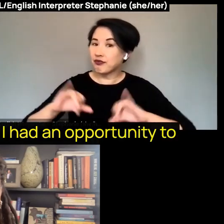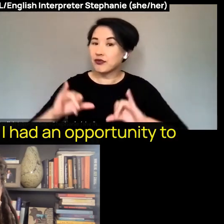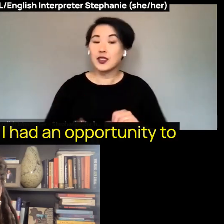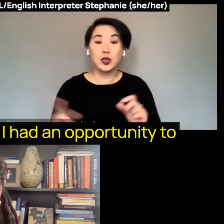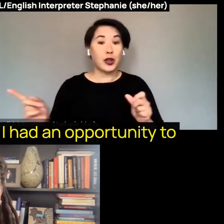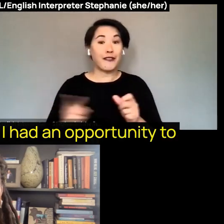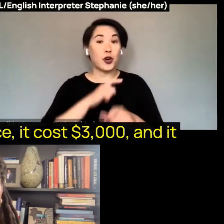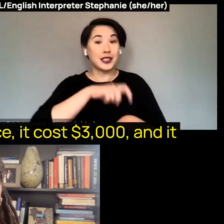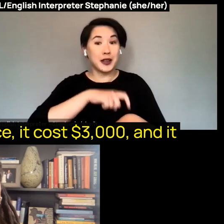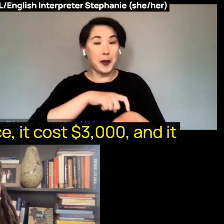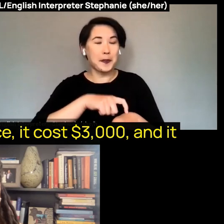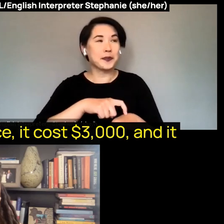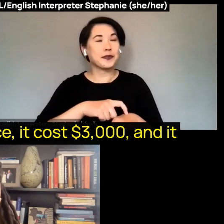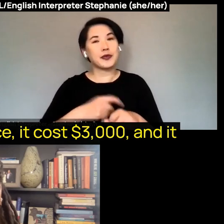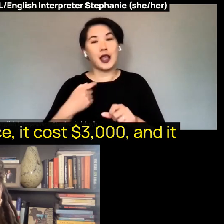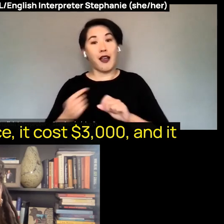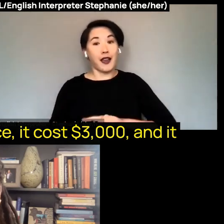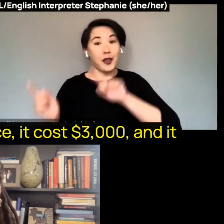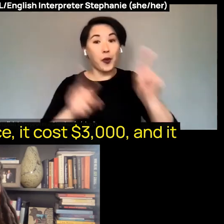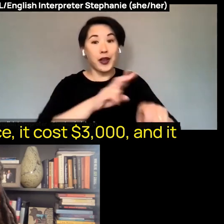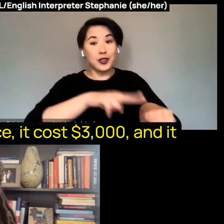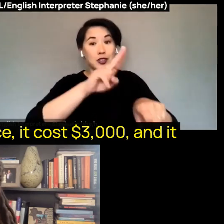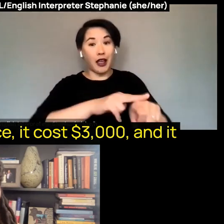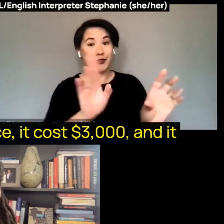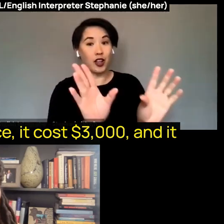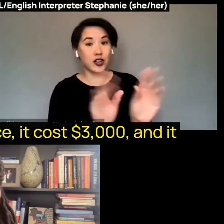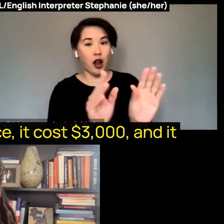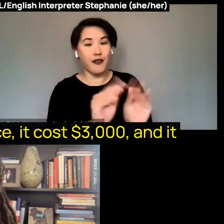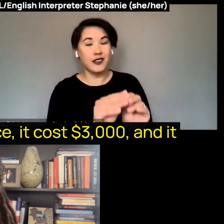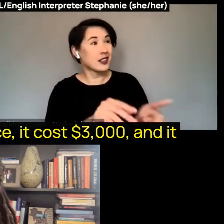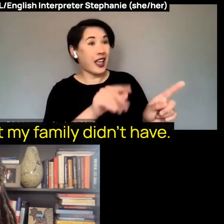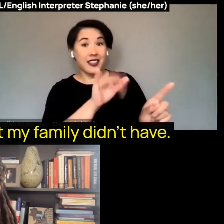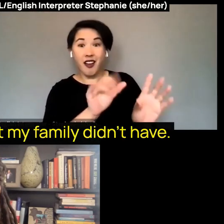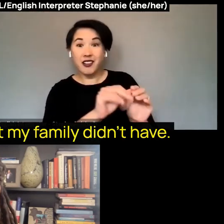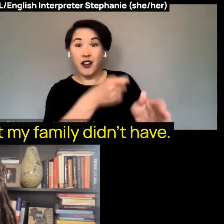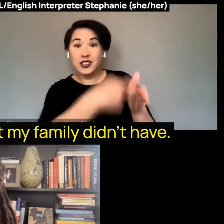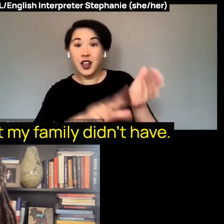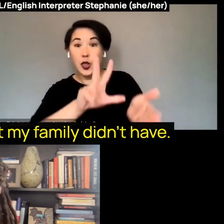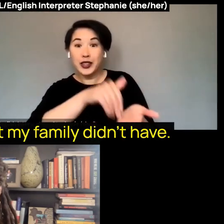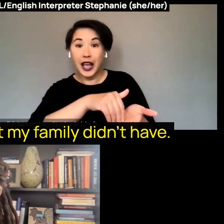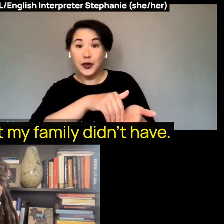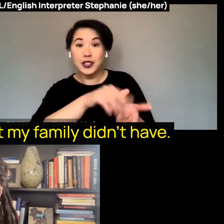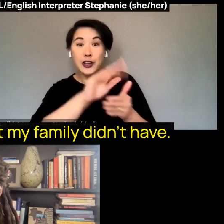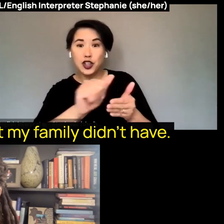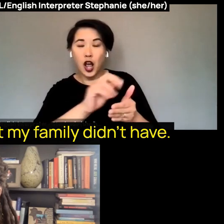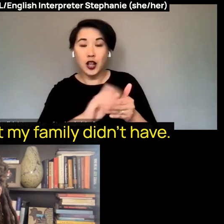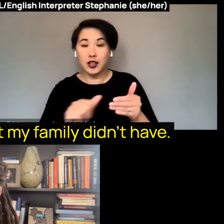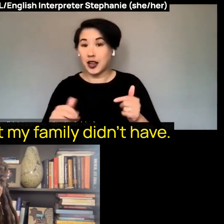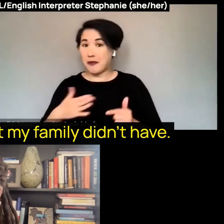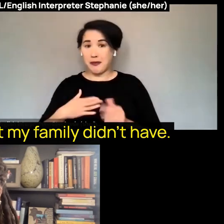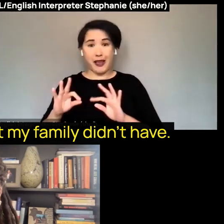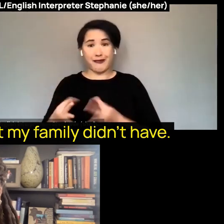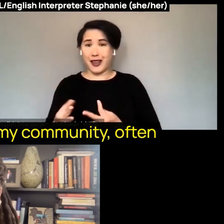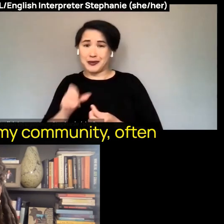had an opportunity to attend a national conference, it cost $3,000, and it was $3,000 extra dollars that my family